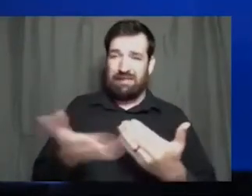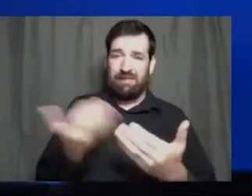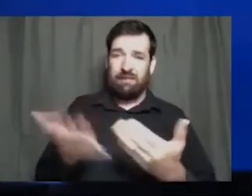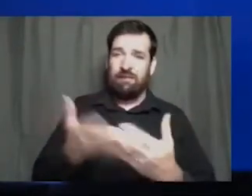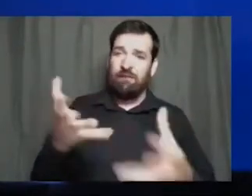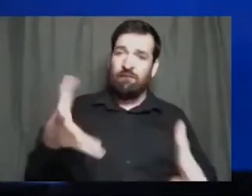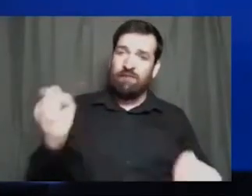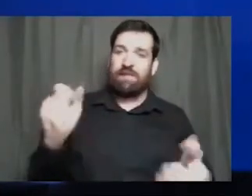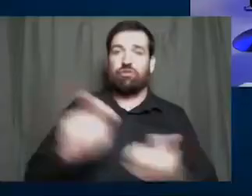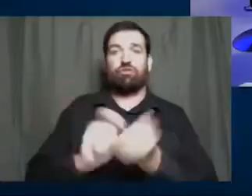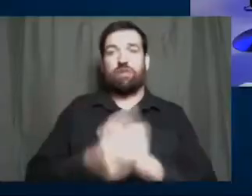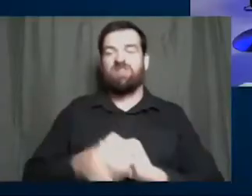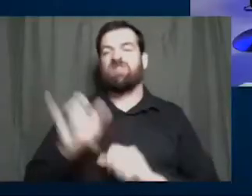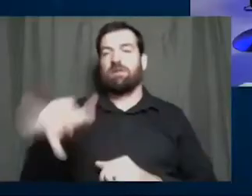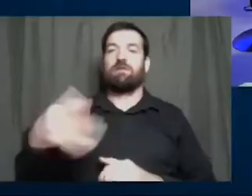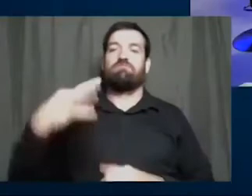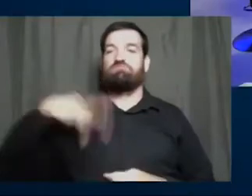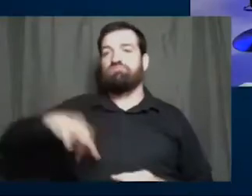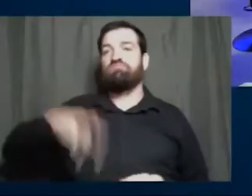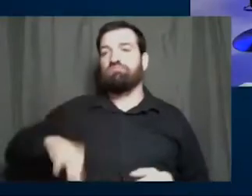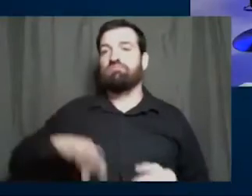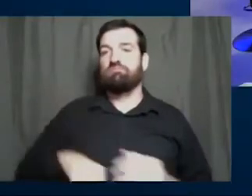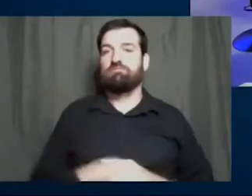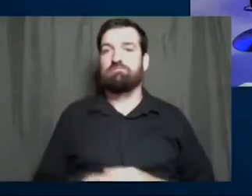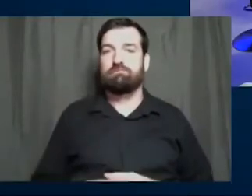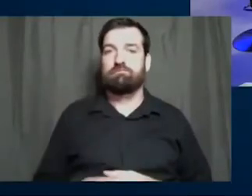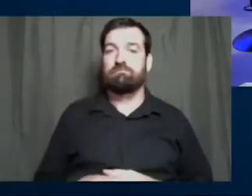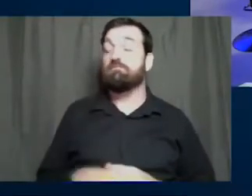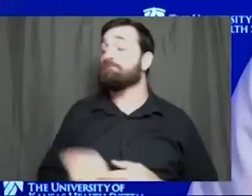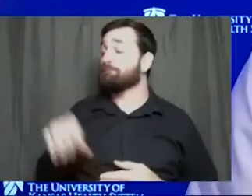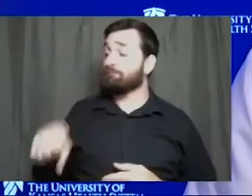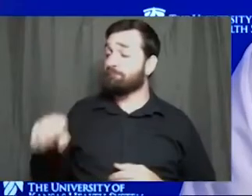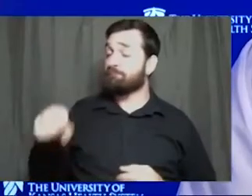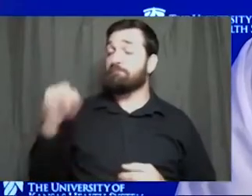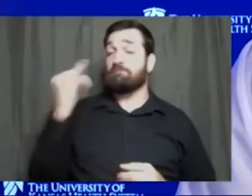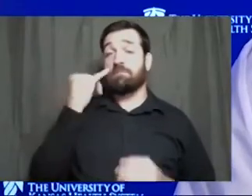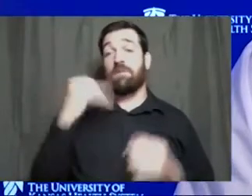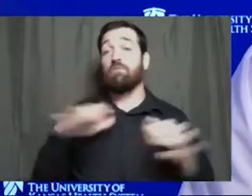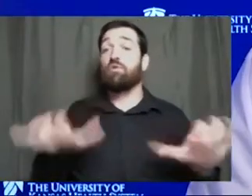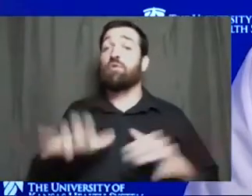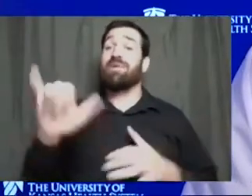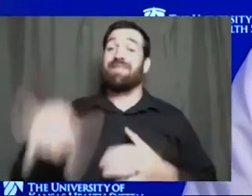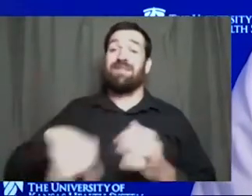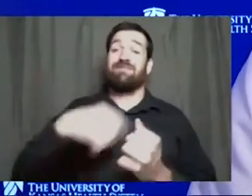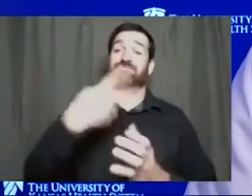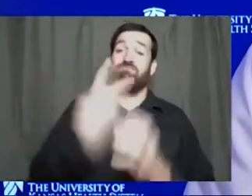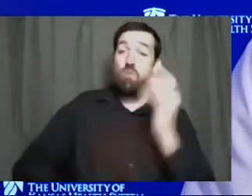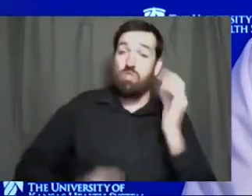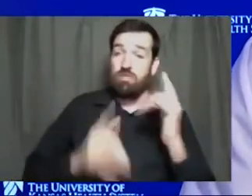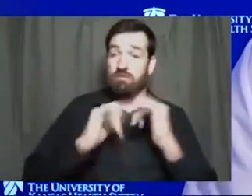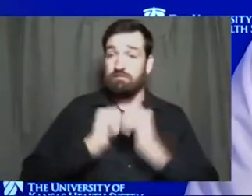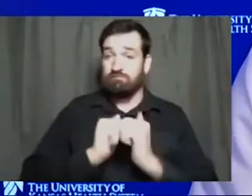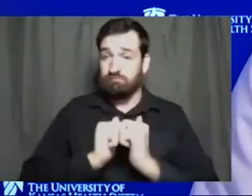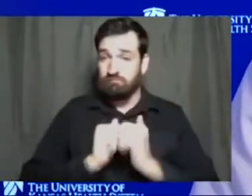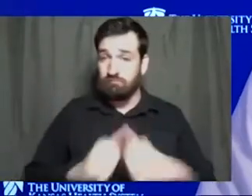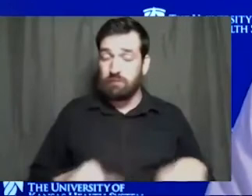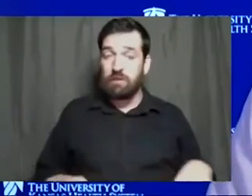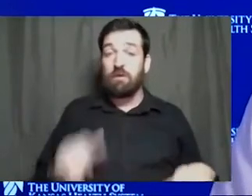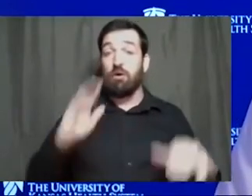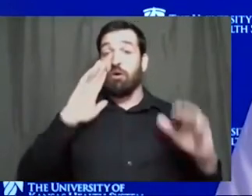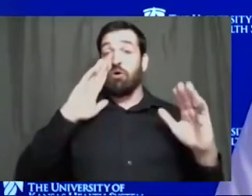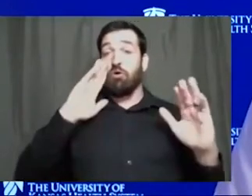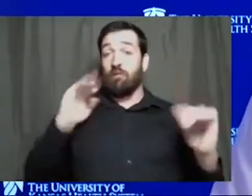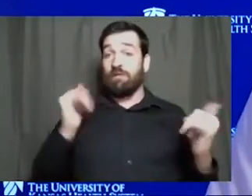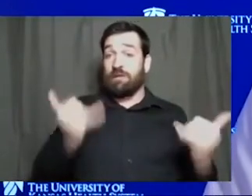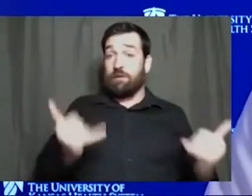the big advantage to the masking. Yeah, and I think if we're doing that combination, you know, hopefully this current surge will not last